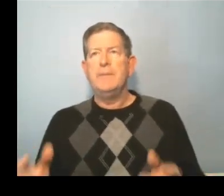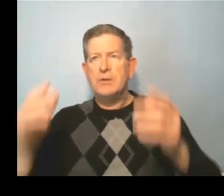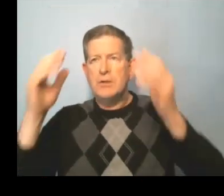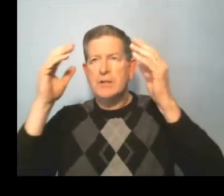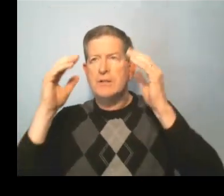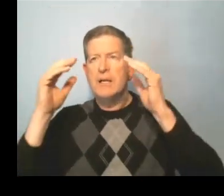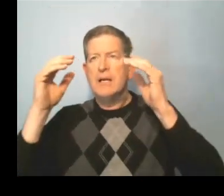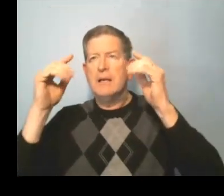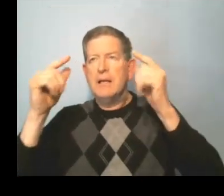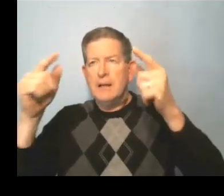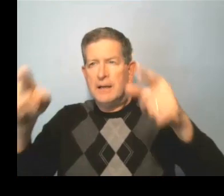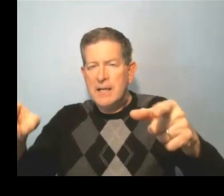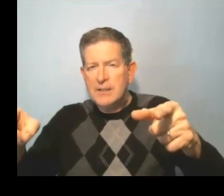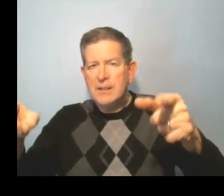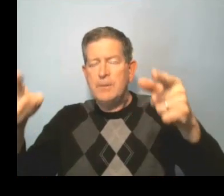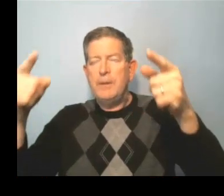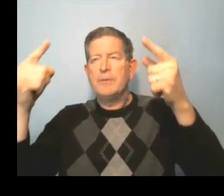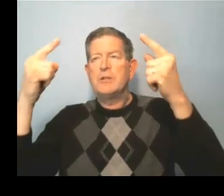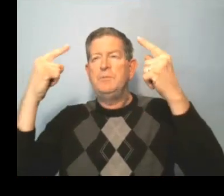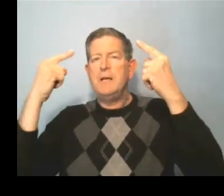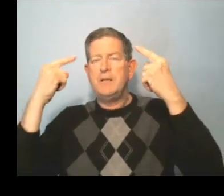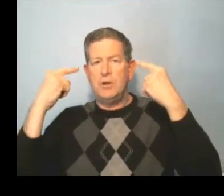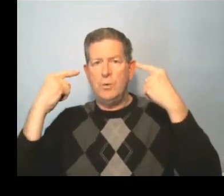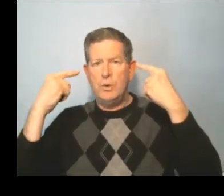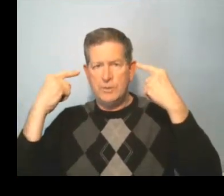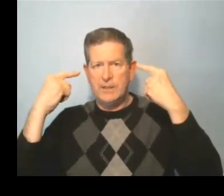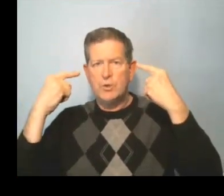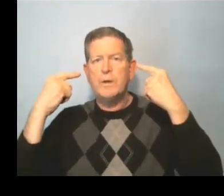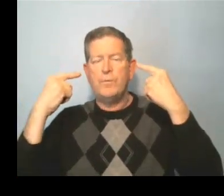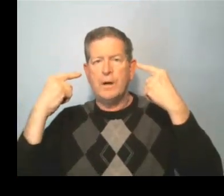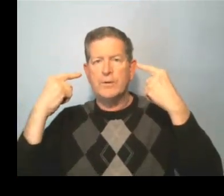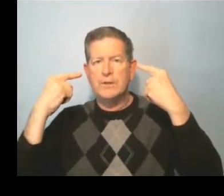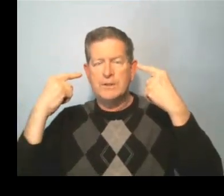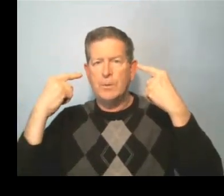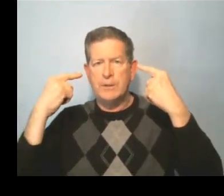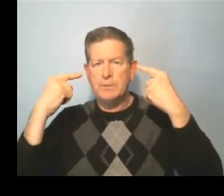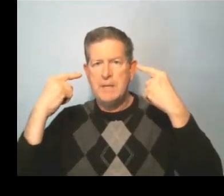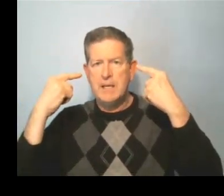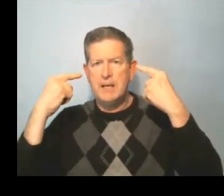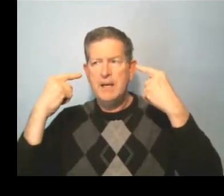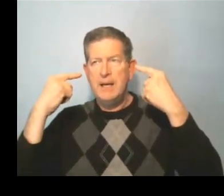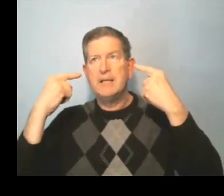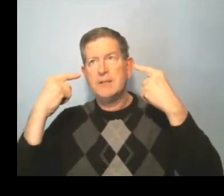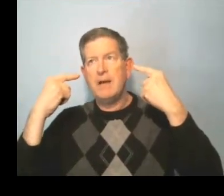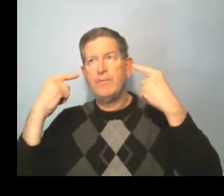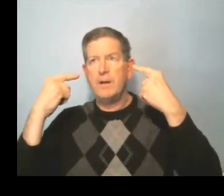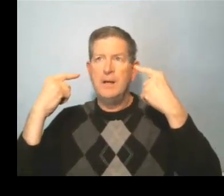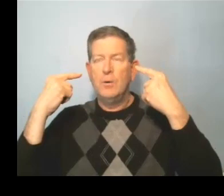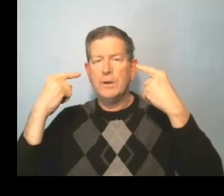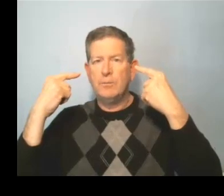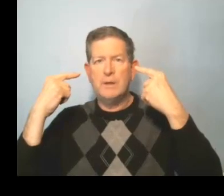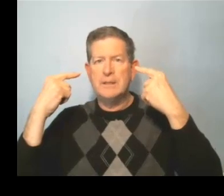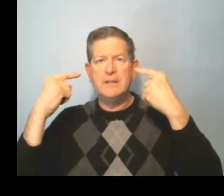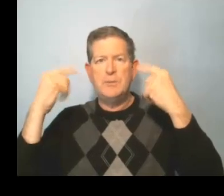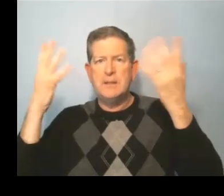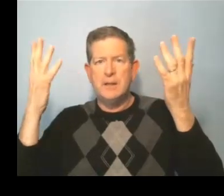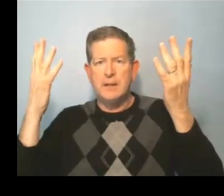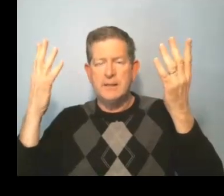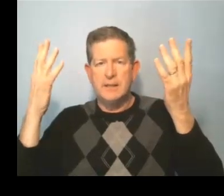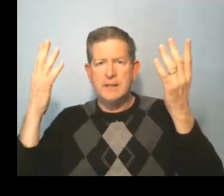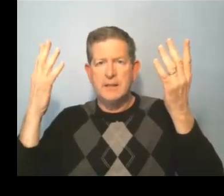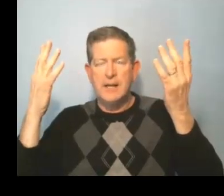is going to be just listening to people speak to you using the 24-hour system when they're speaking and deciphering what the